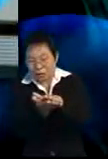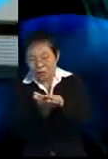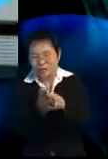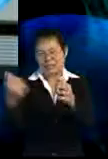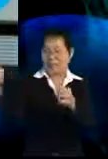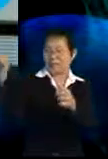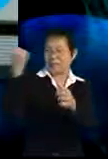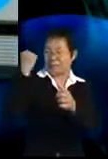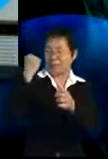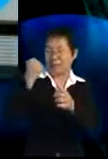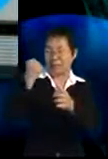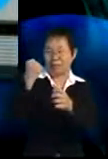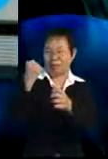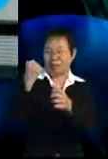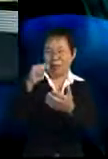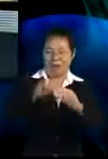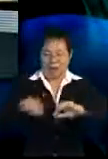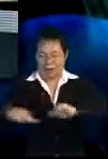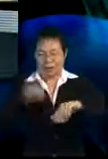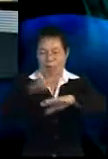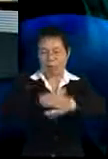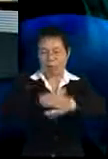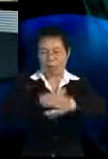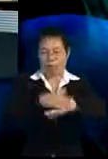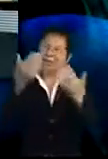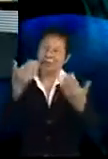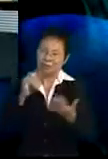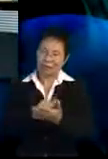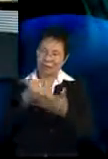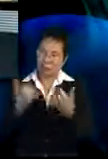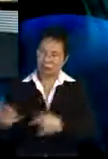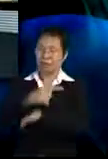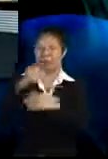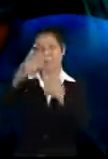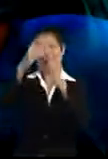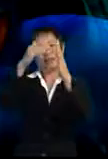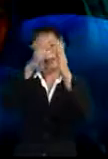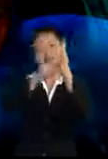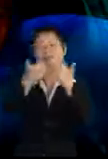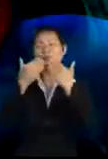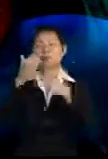frictional force acting on the object. That's today's lesson. Goodbye.